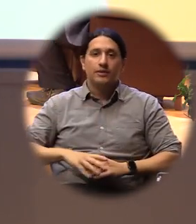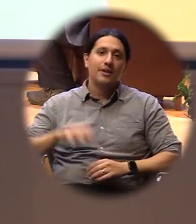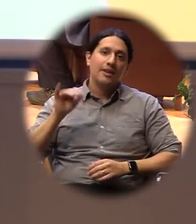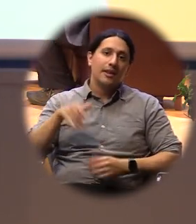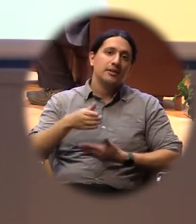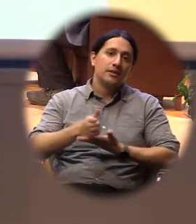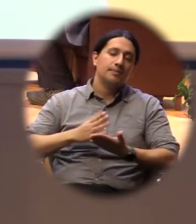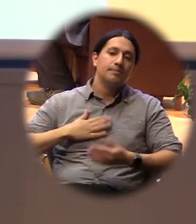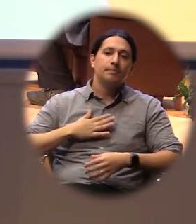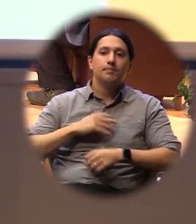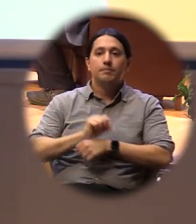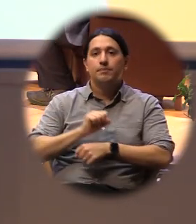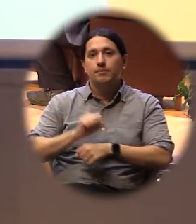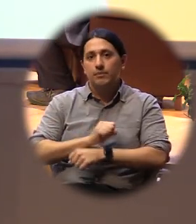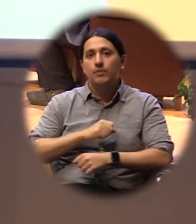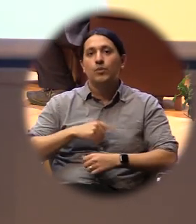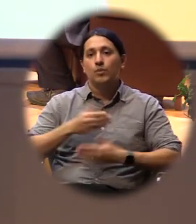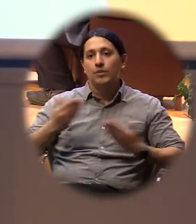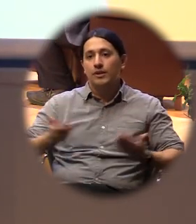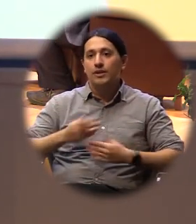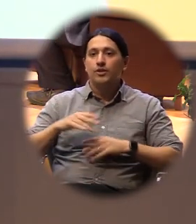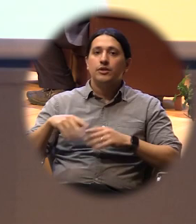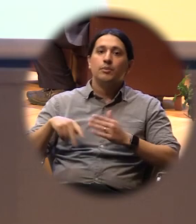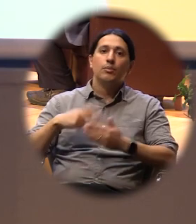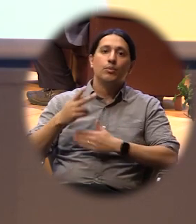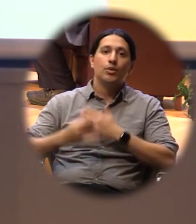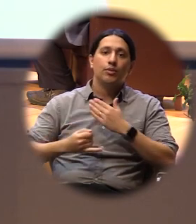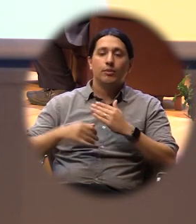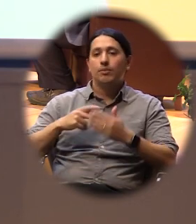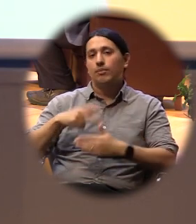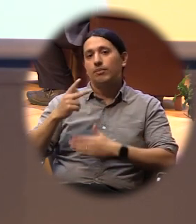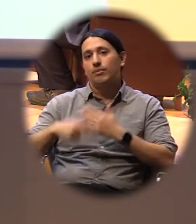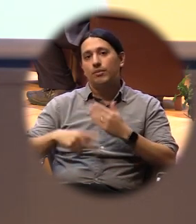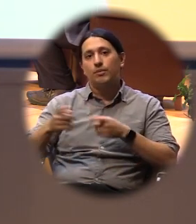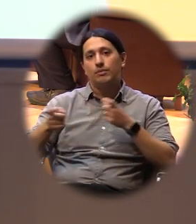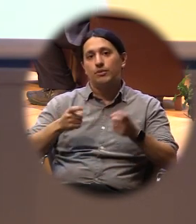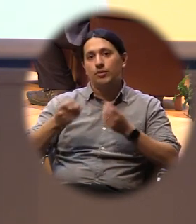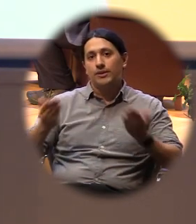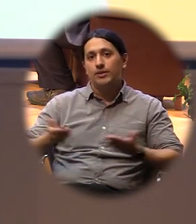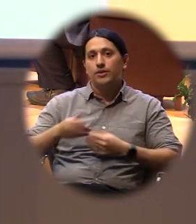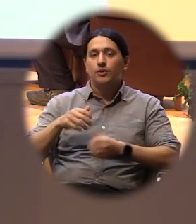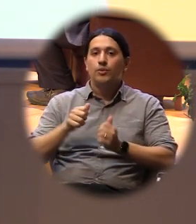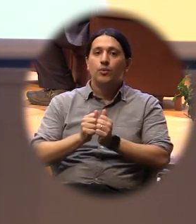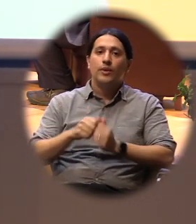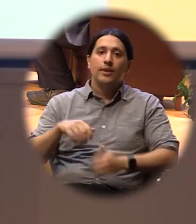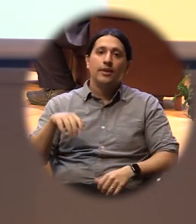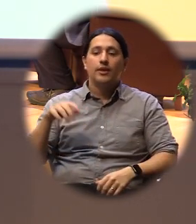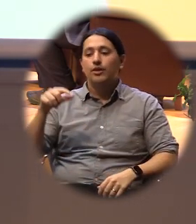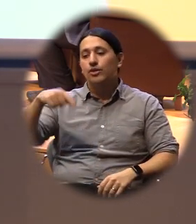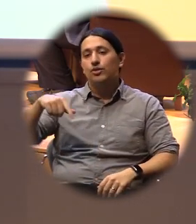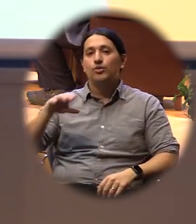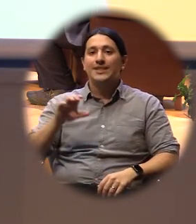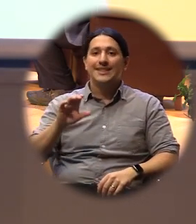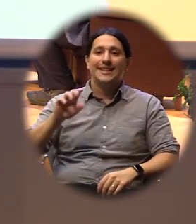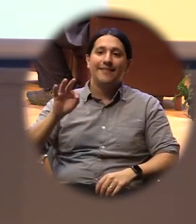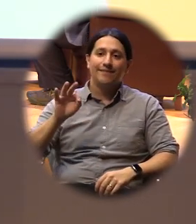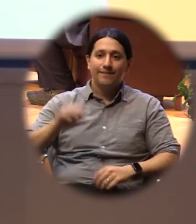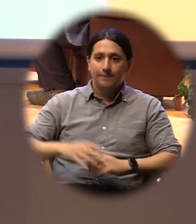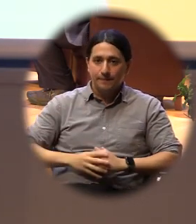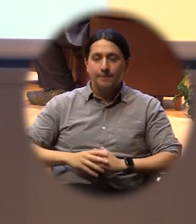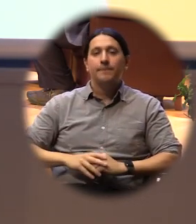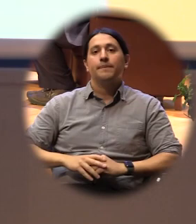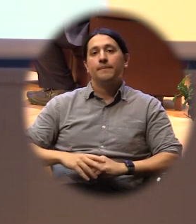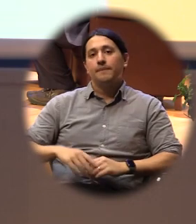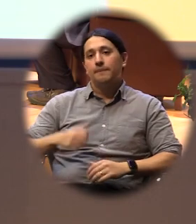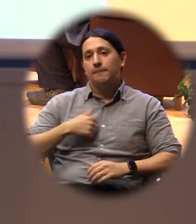interim co-executive director and program director with QCF. Personally, I was raised in South Central Florida and then went